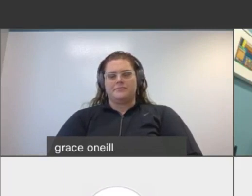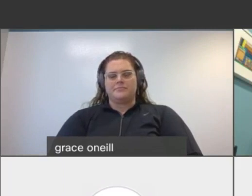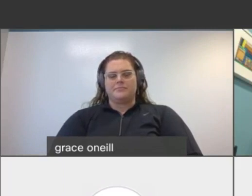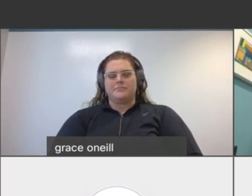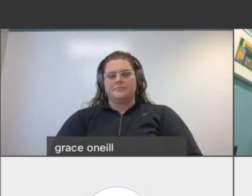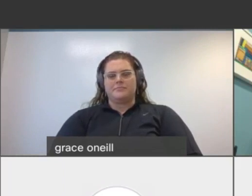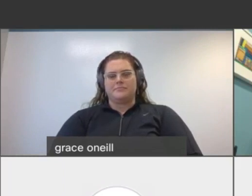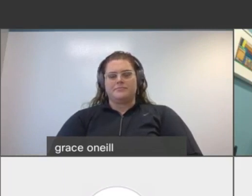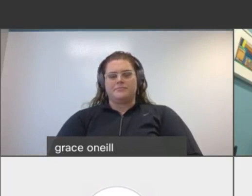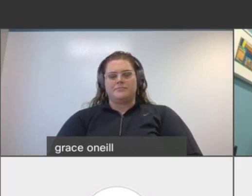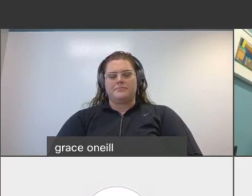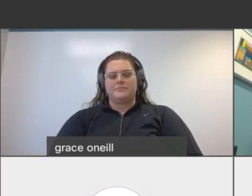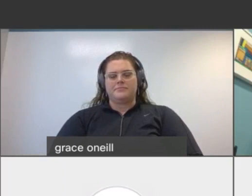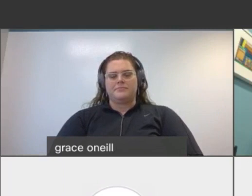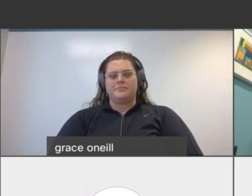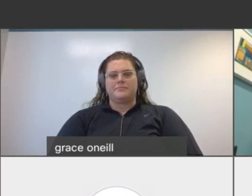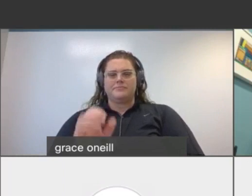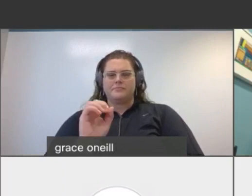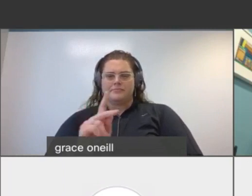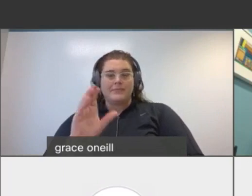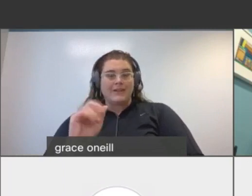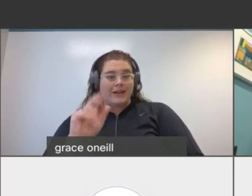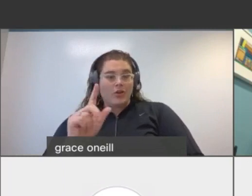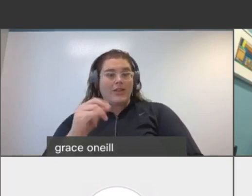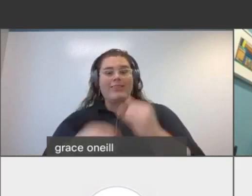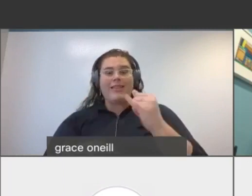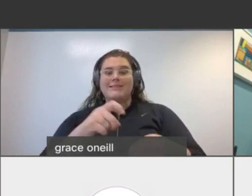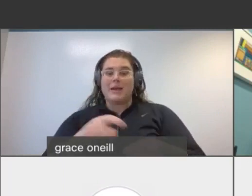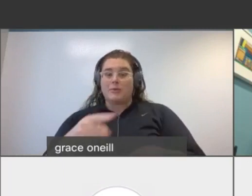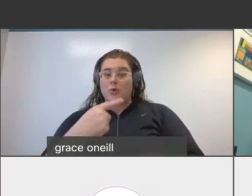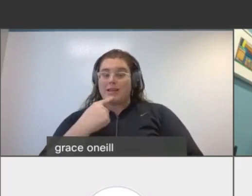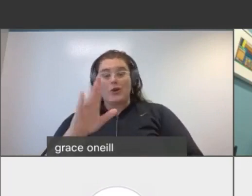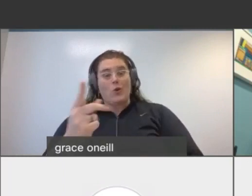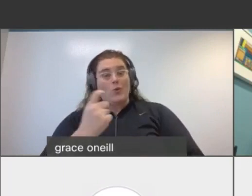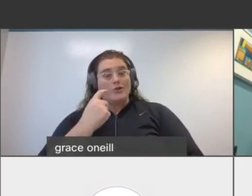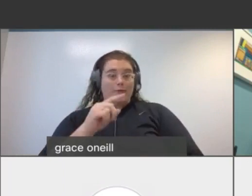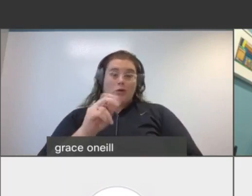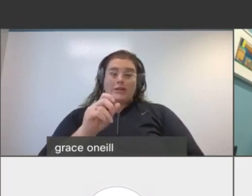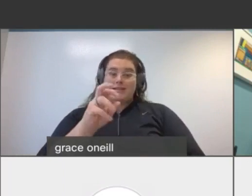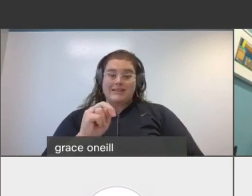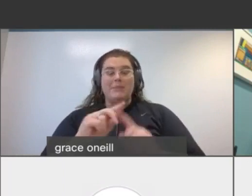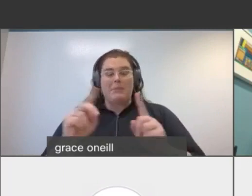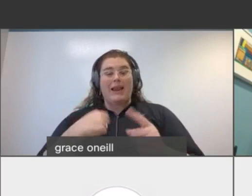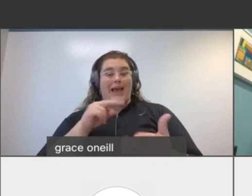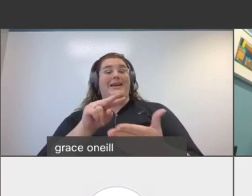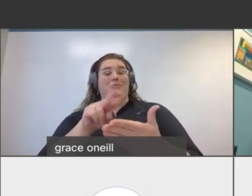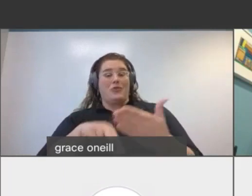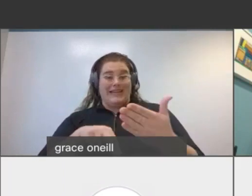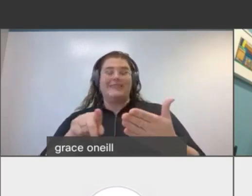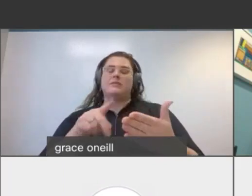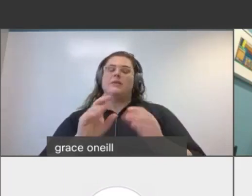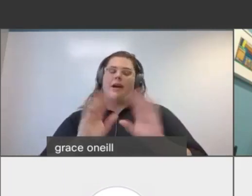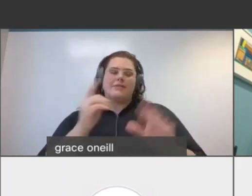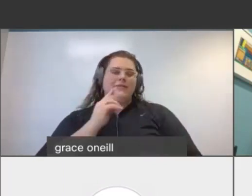So the last time, Carol, you said your question was for Nelson. I will say it's for Nelson now. So Nelson, it appears